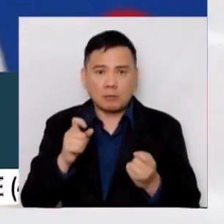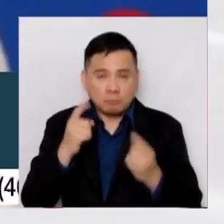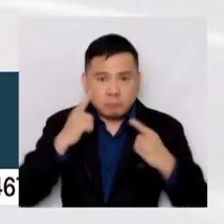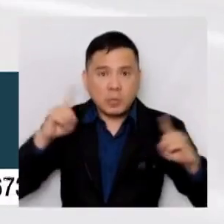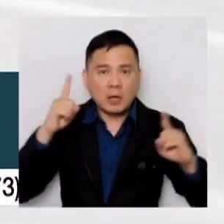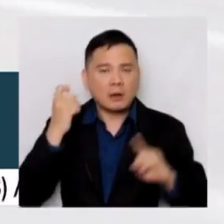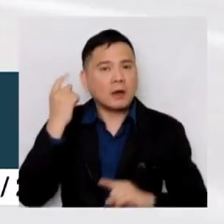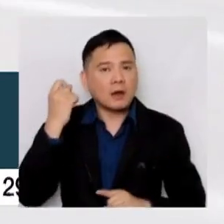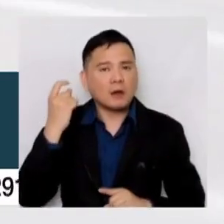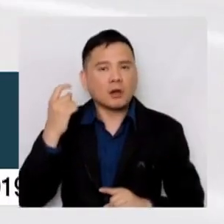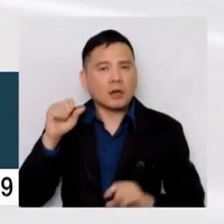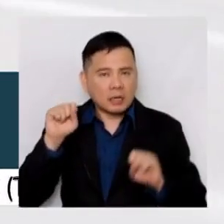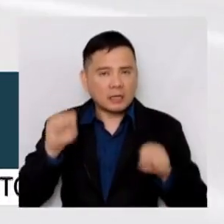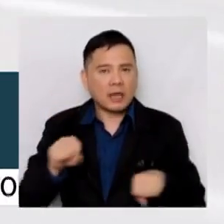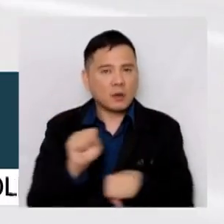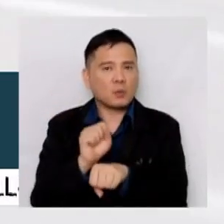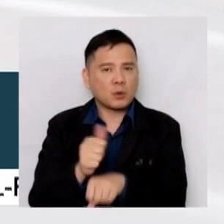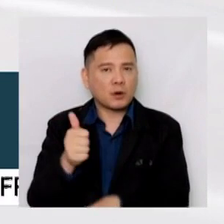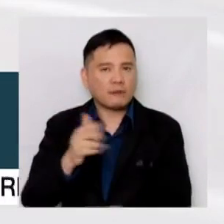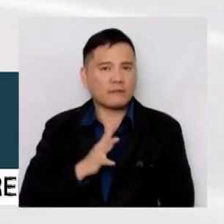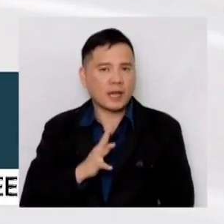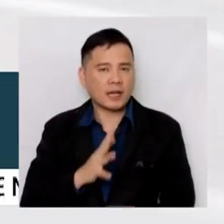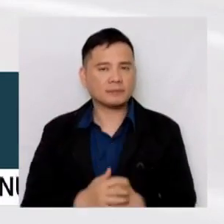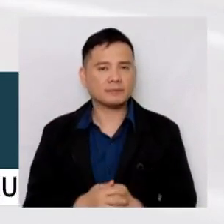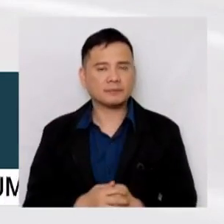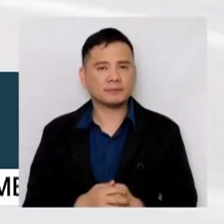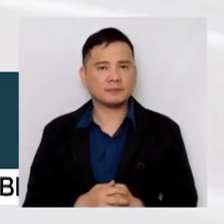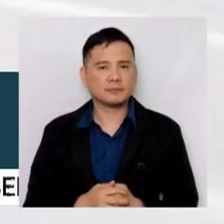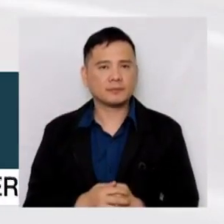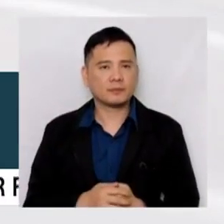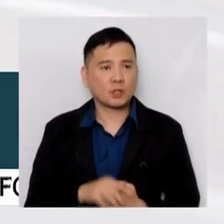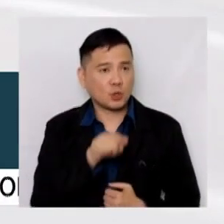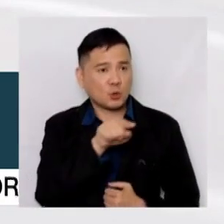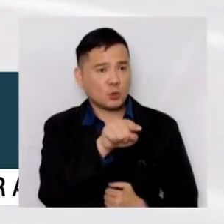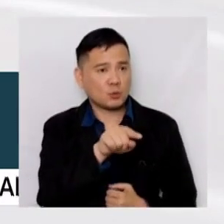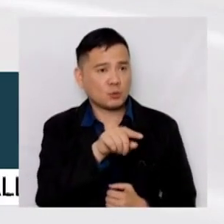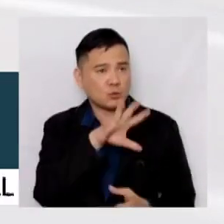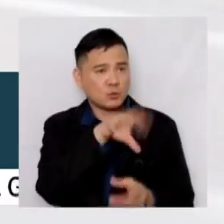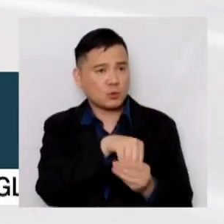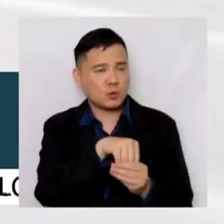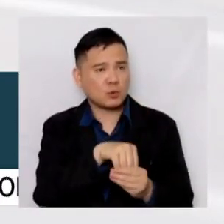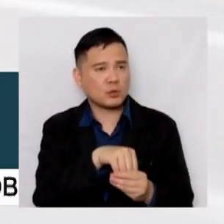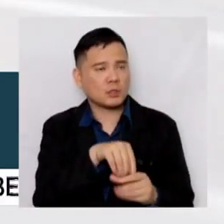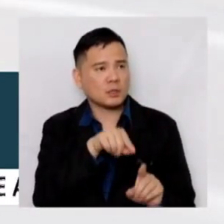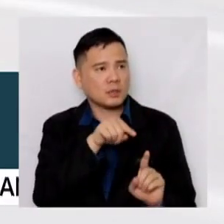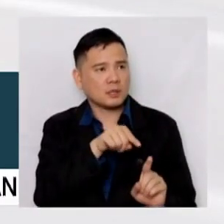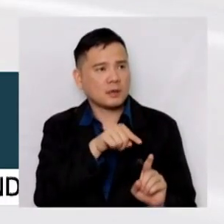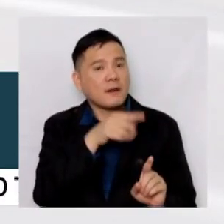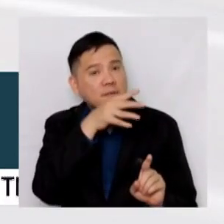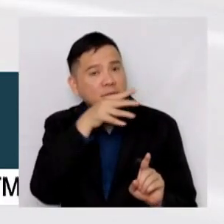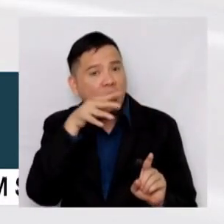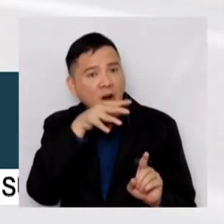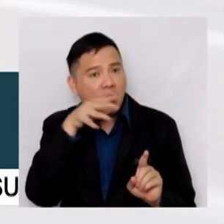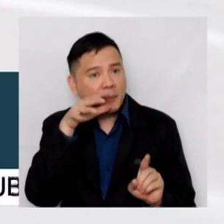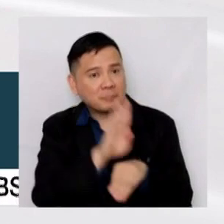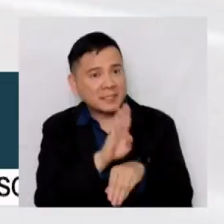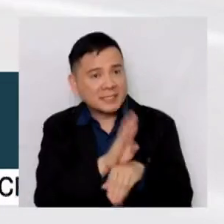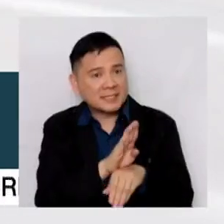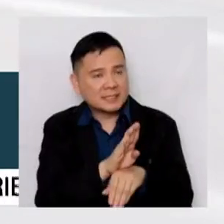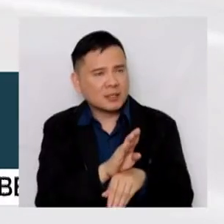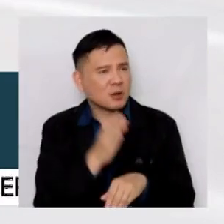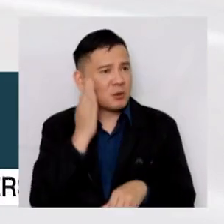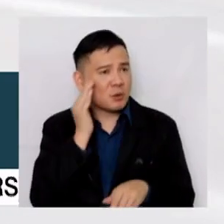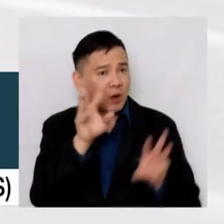is the next question is something close to your heart as well, given that you were also an agri entrepreneur, if I'm not mistaken. Climate change,